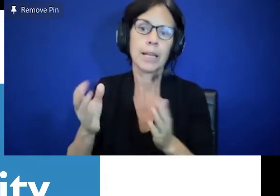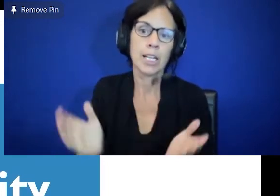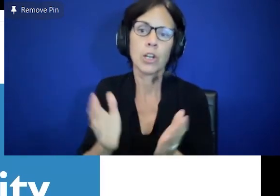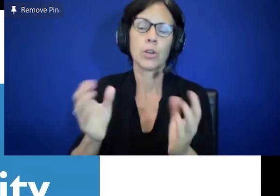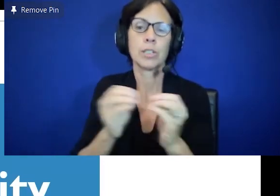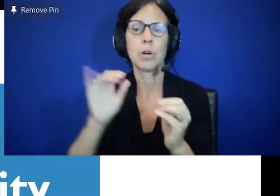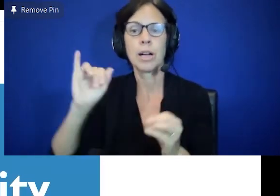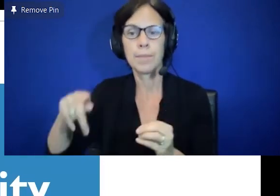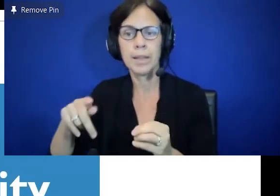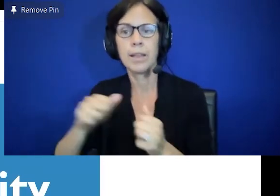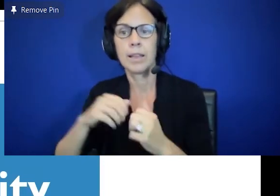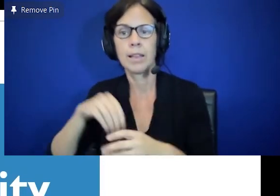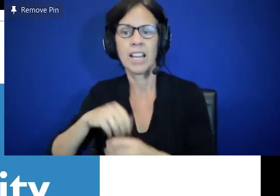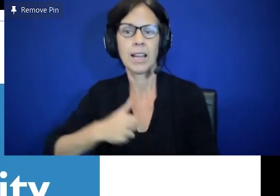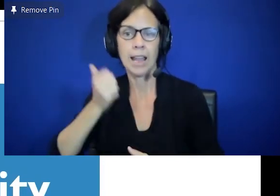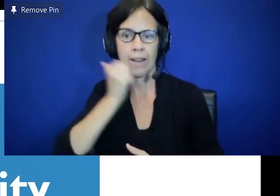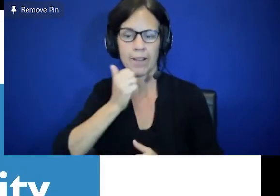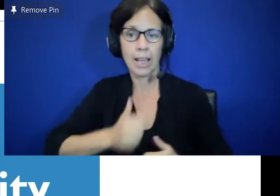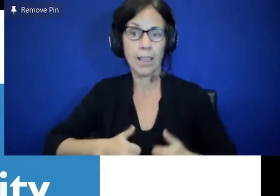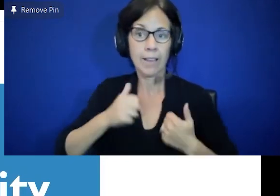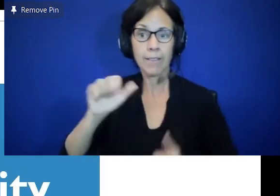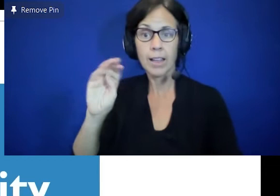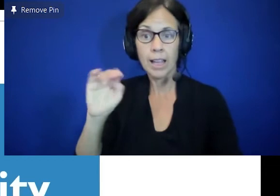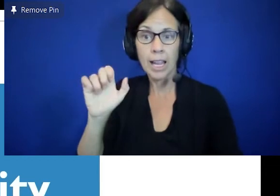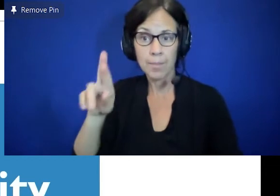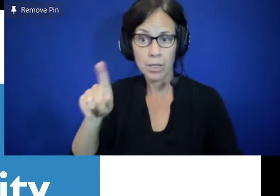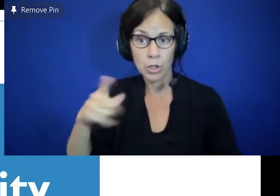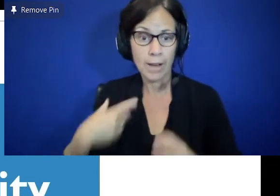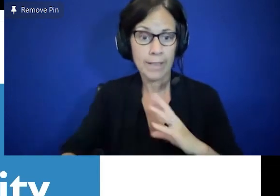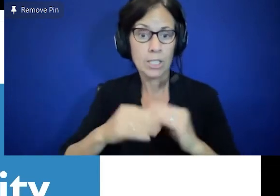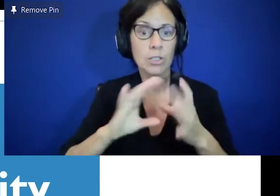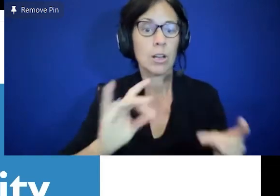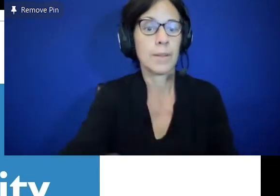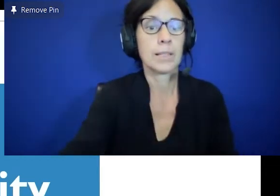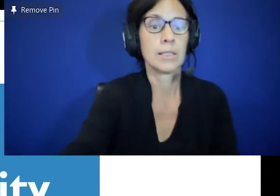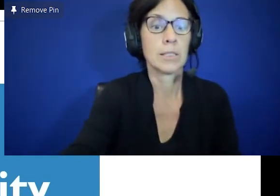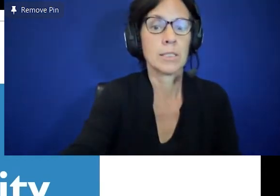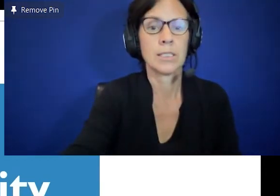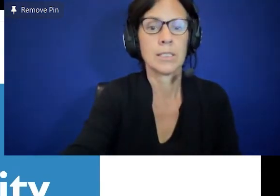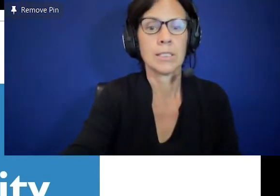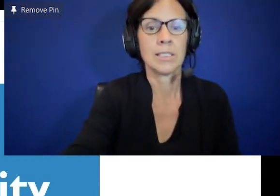life. Do you have anything to add, Amber?